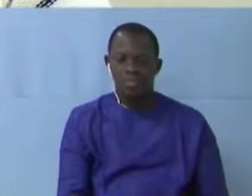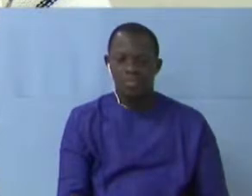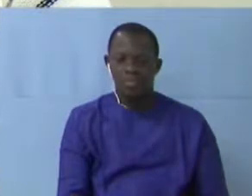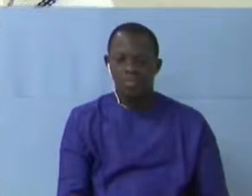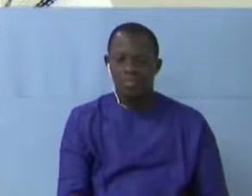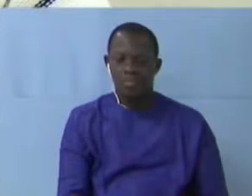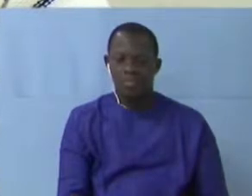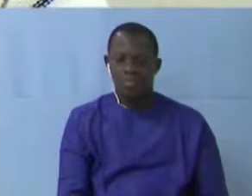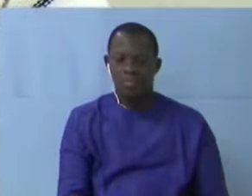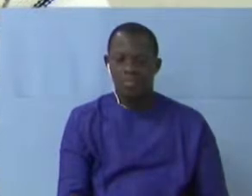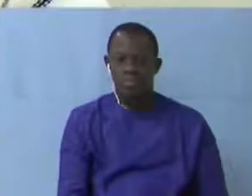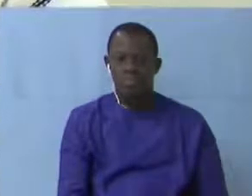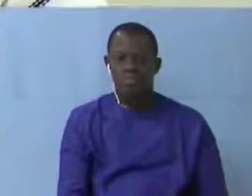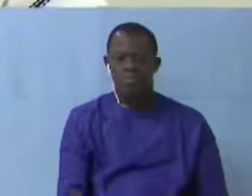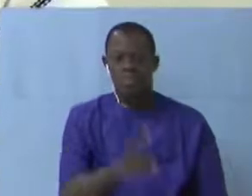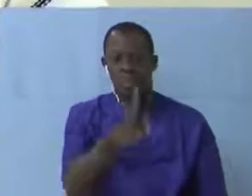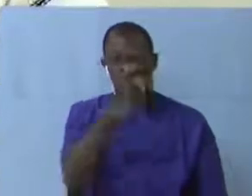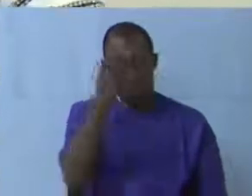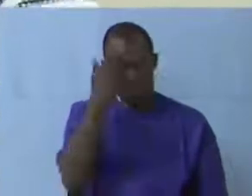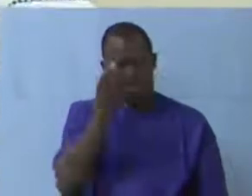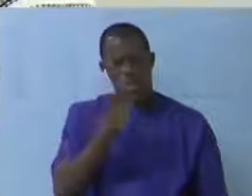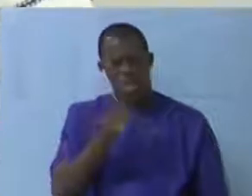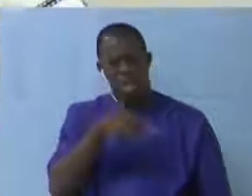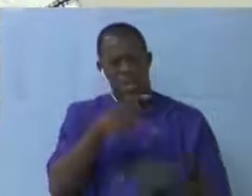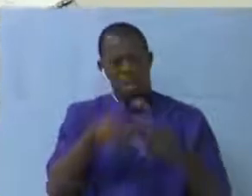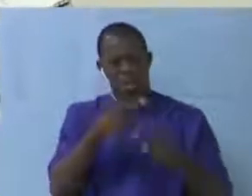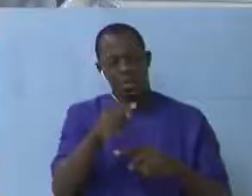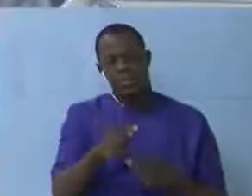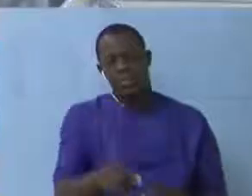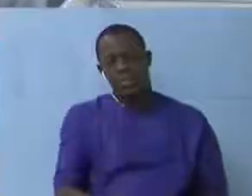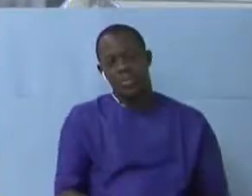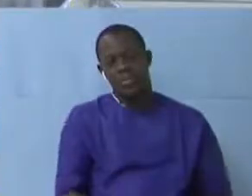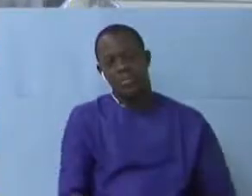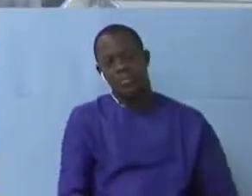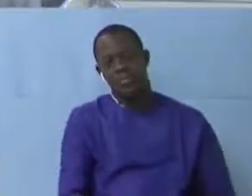bi. What's your take on this? Loo nag loo gisee loolu.